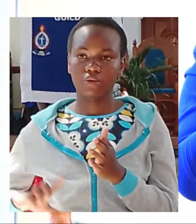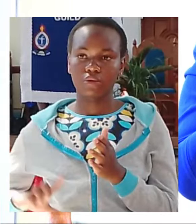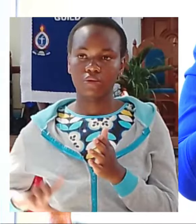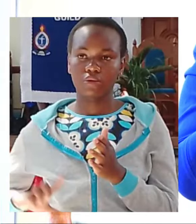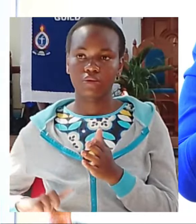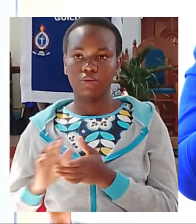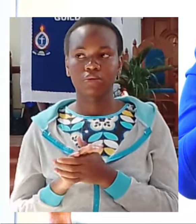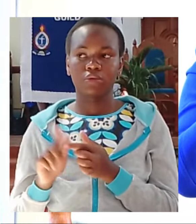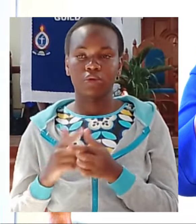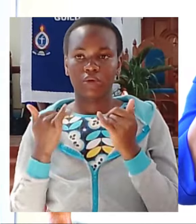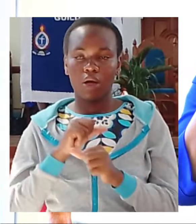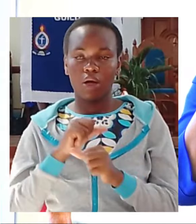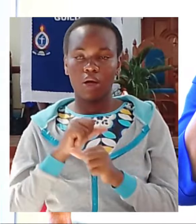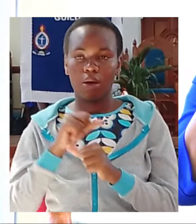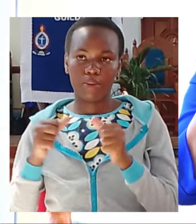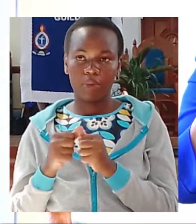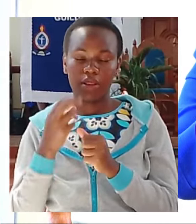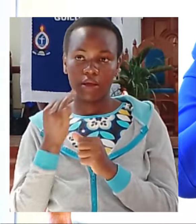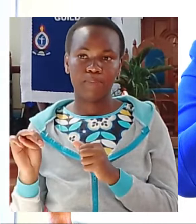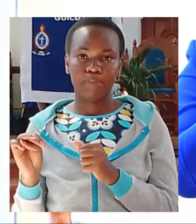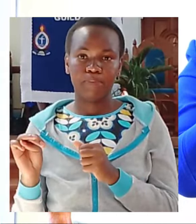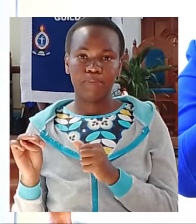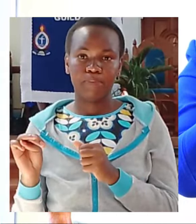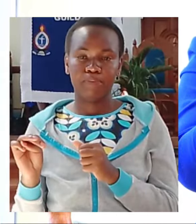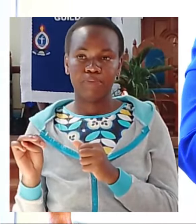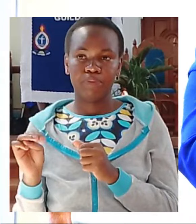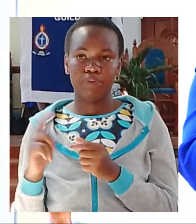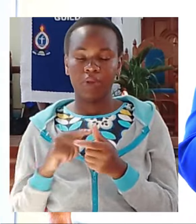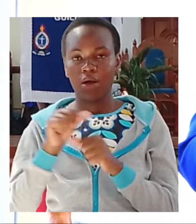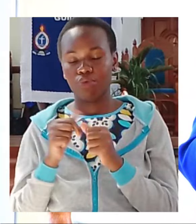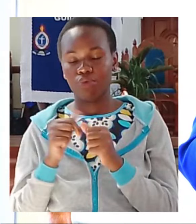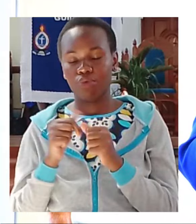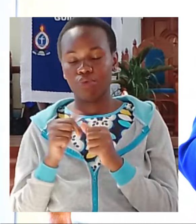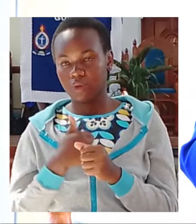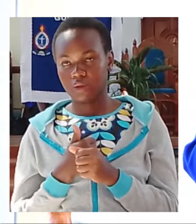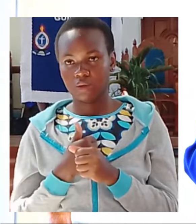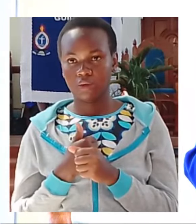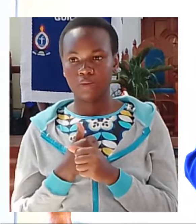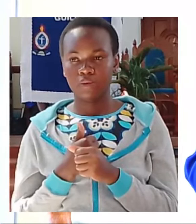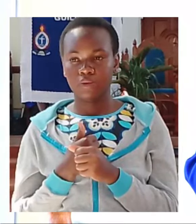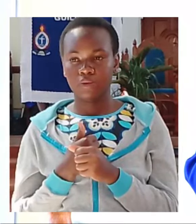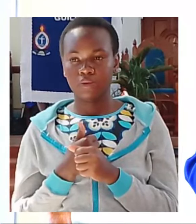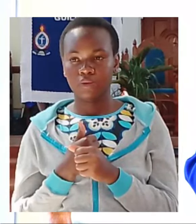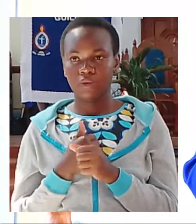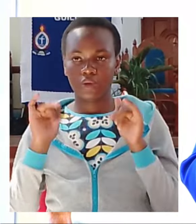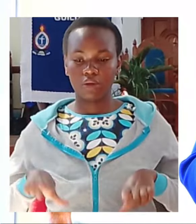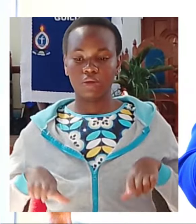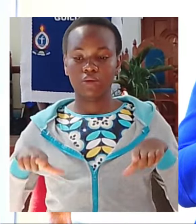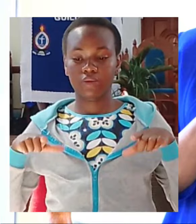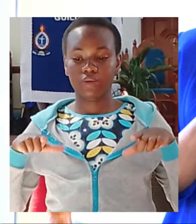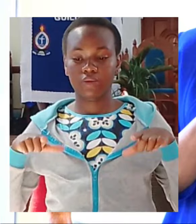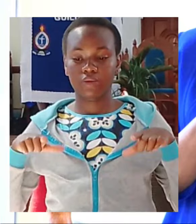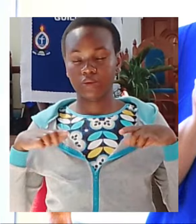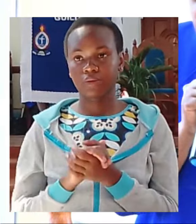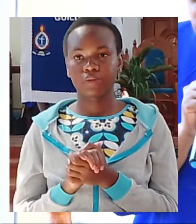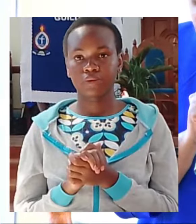It is not about them. It is about me living like Christ.